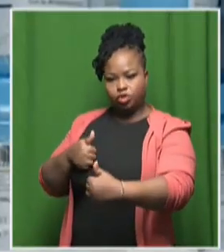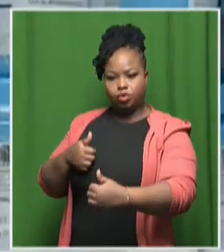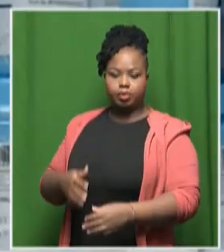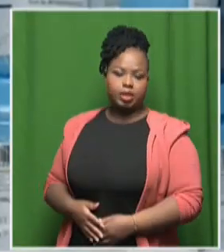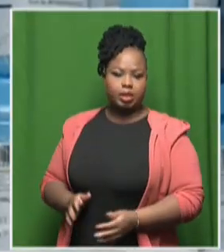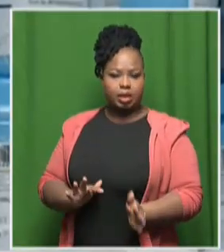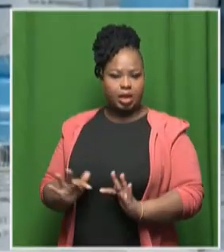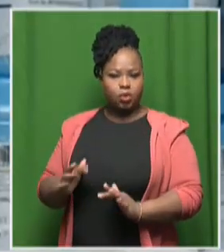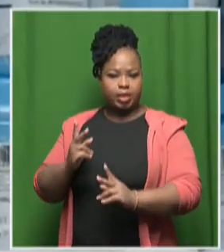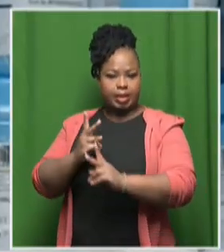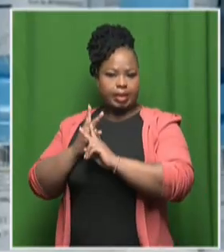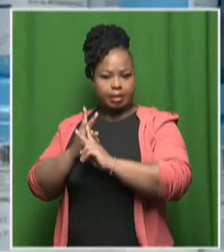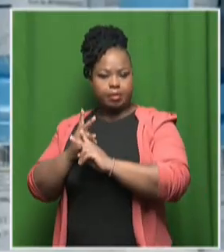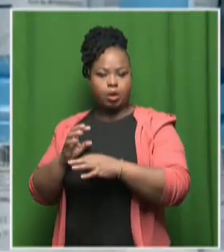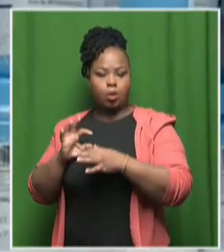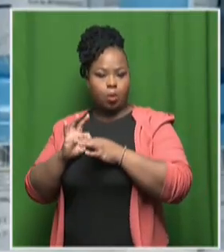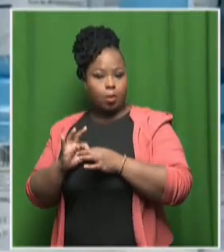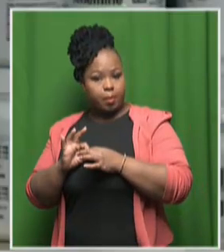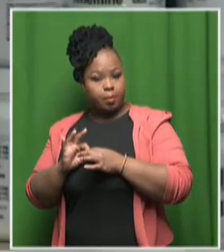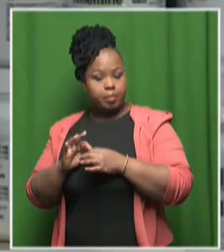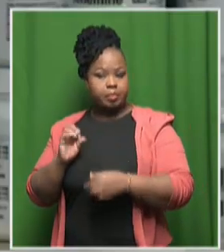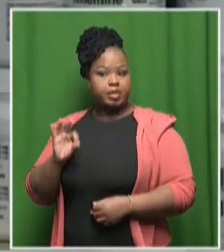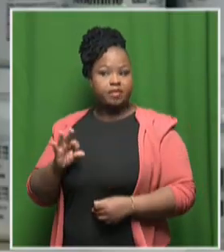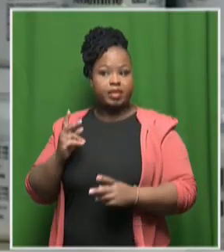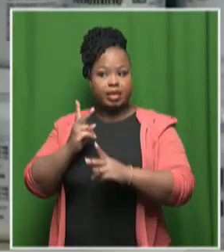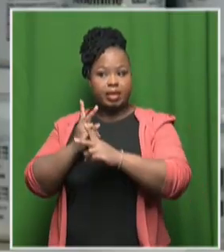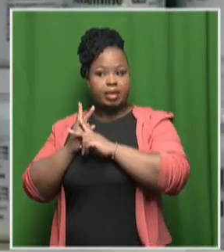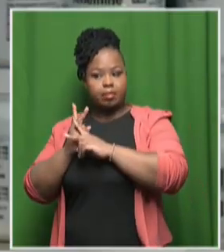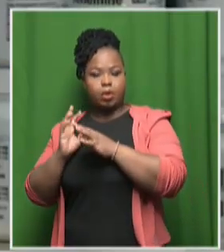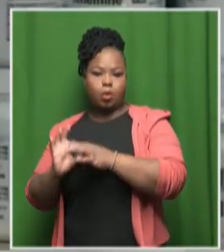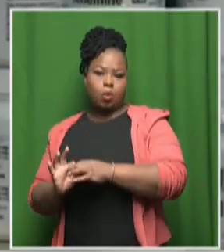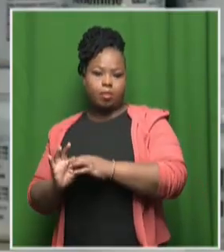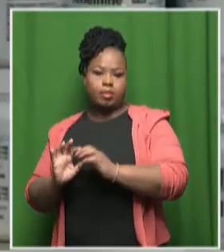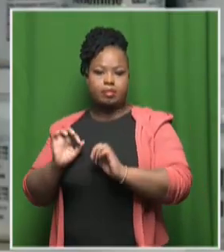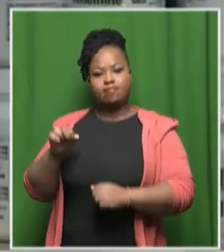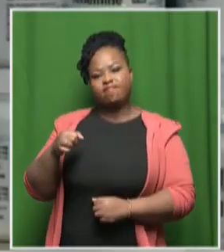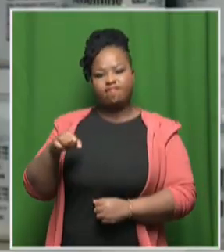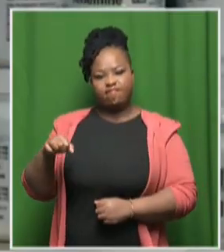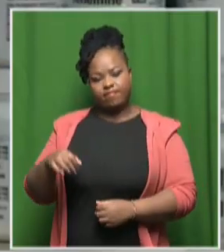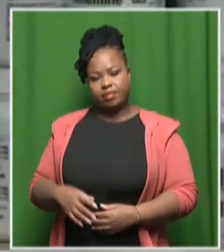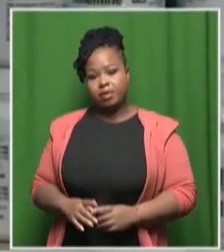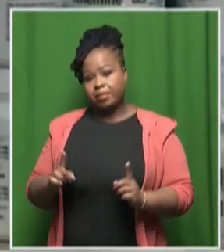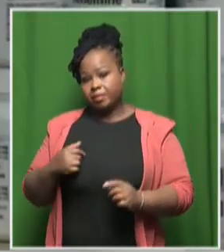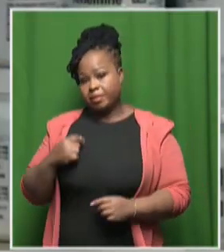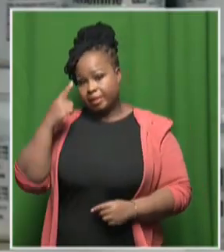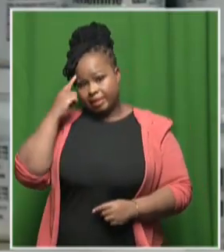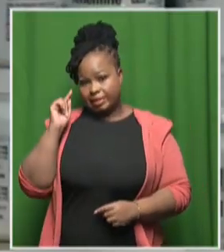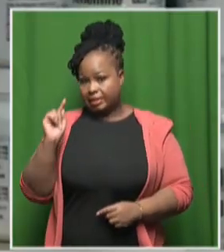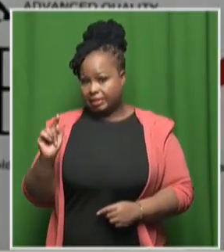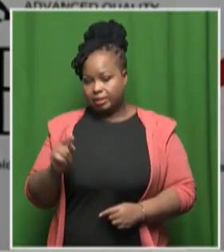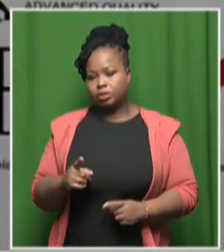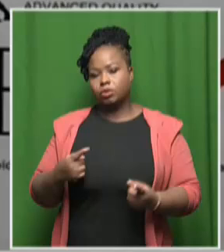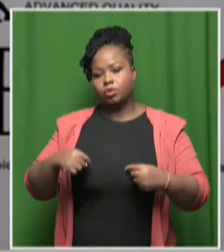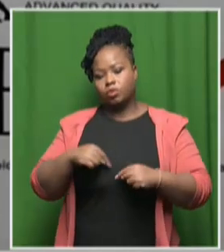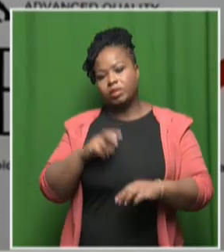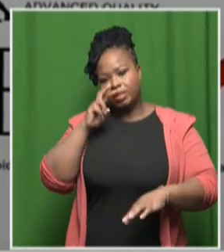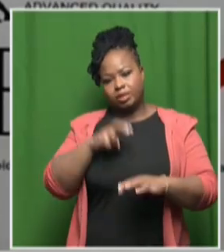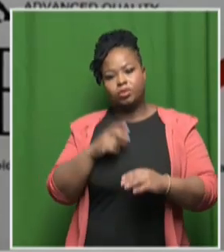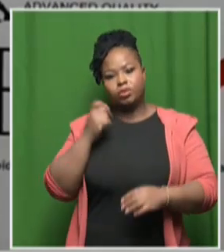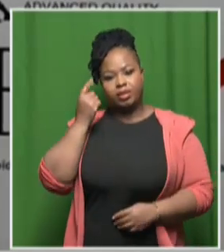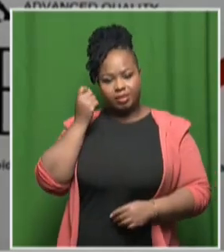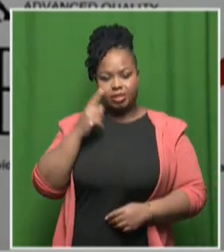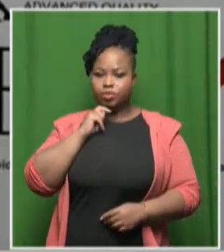keep at home, the package, whether they can be able to store the package at home or not. So I think importantly here is for us to understand this